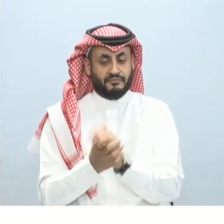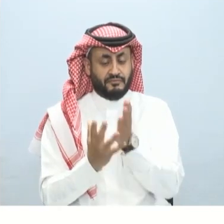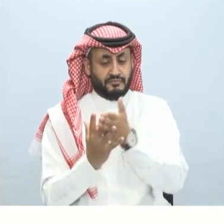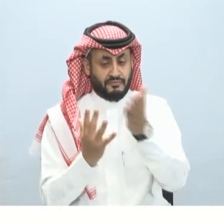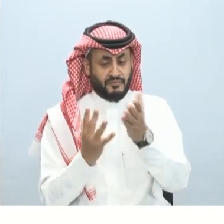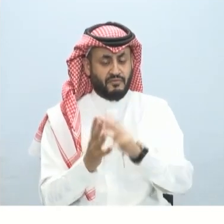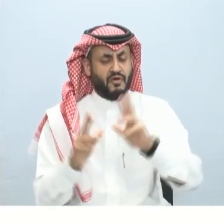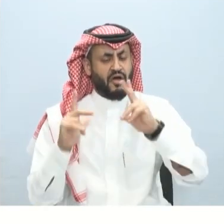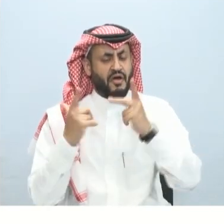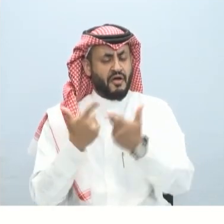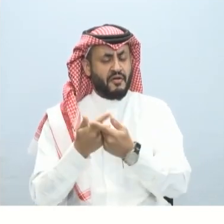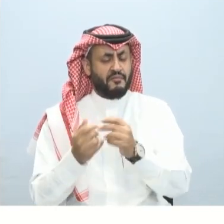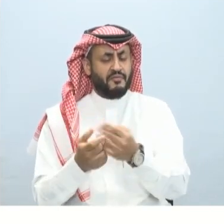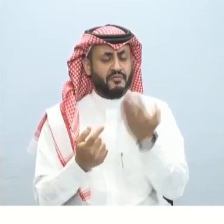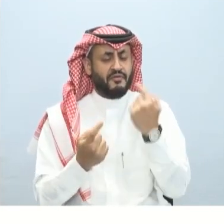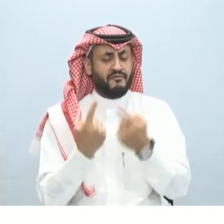the result of the first.